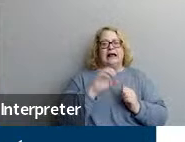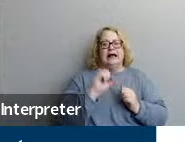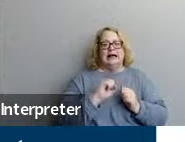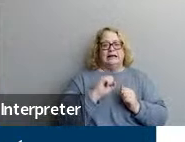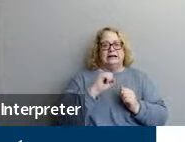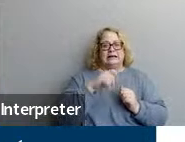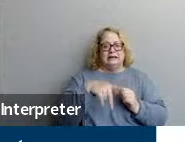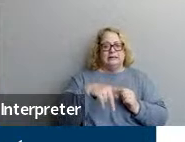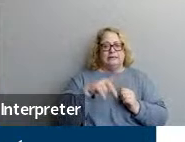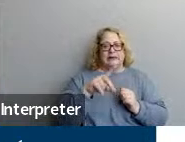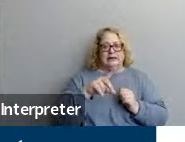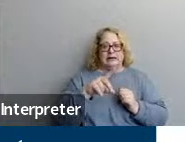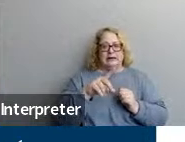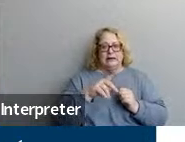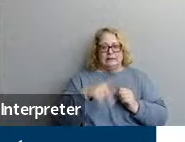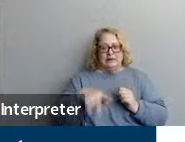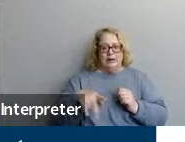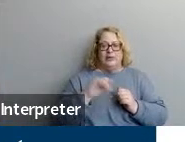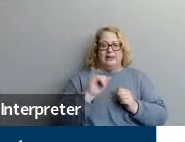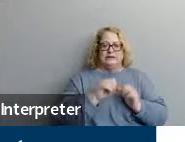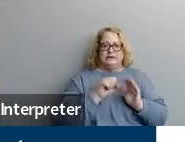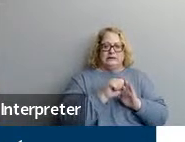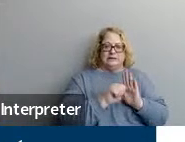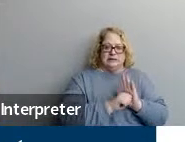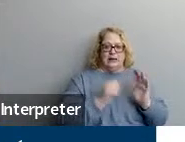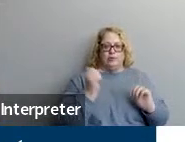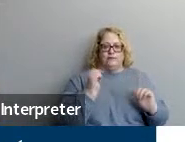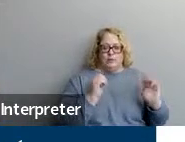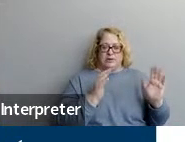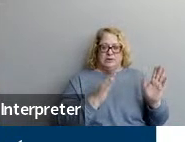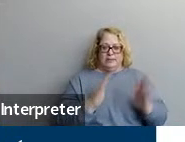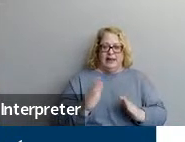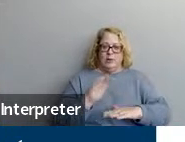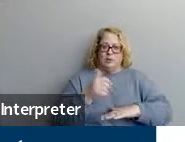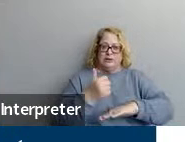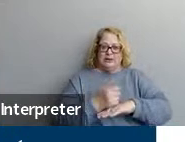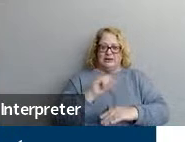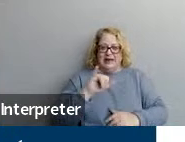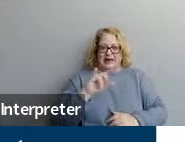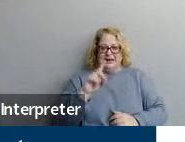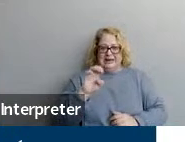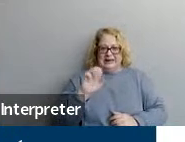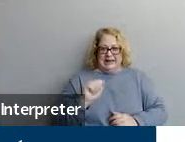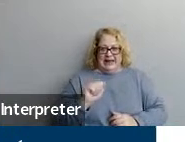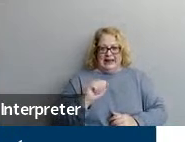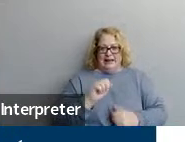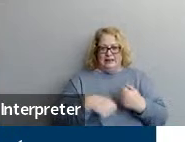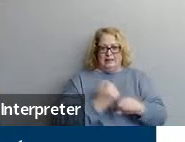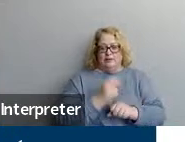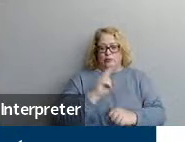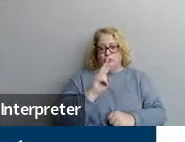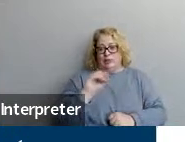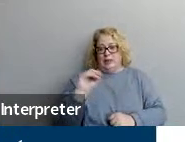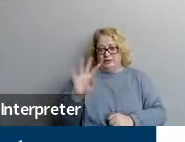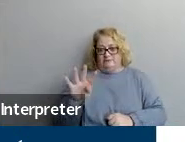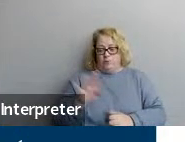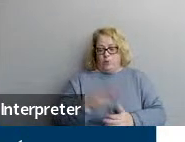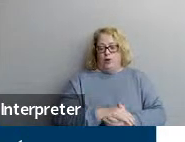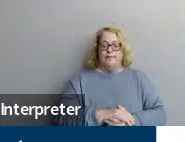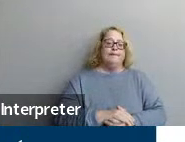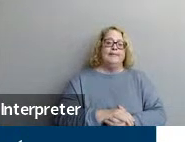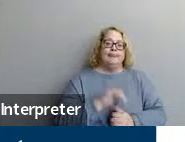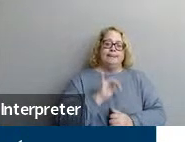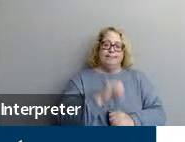performance plan, which was established in by IDEA in 2004. These are indicators